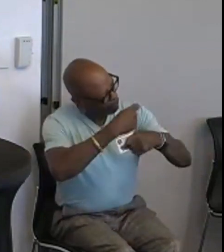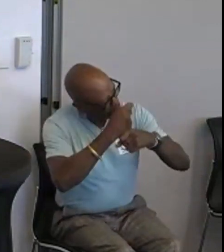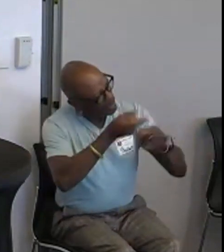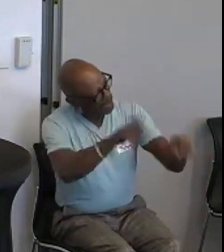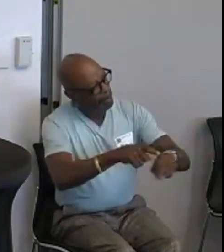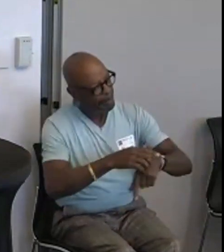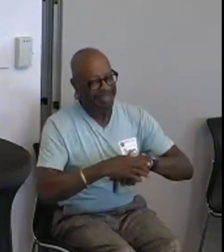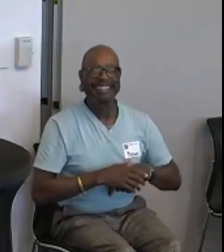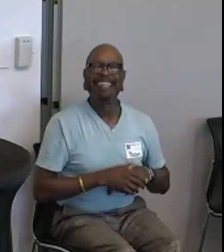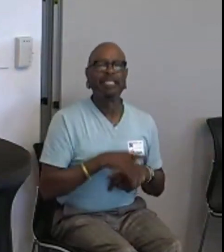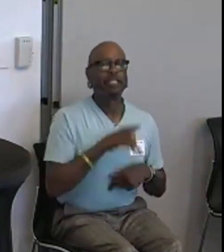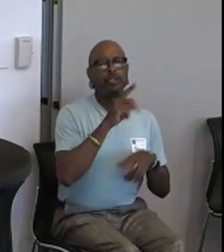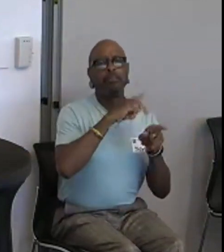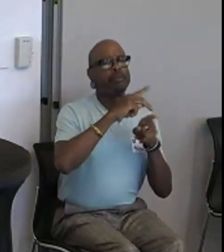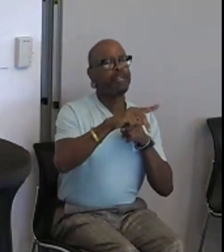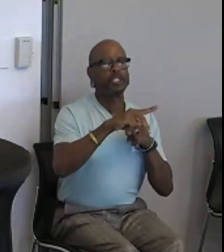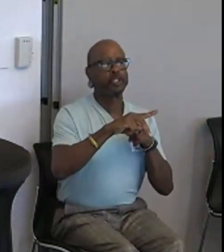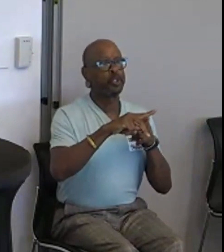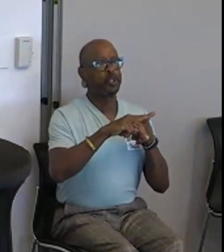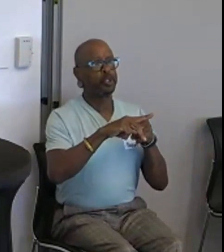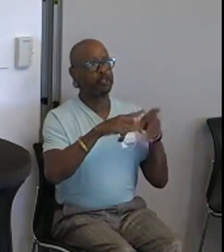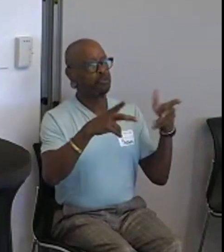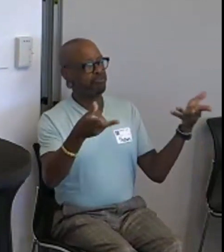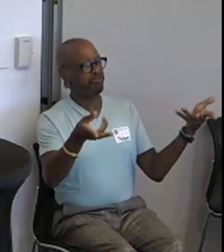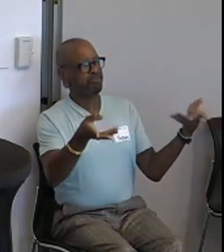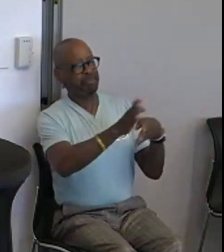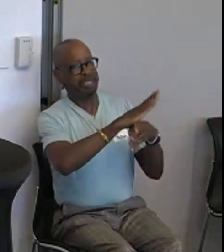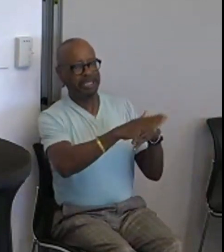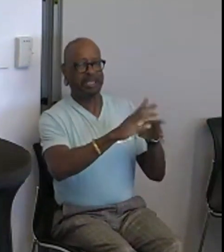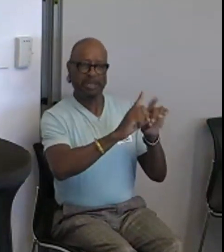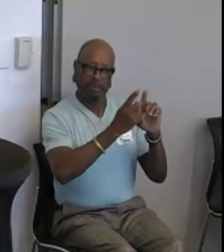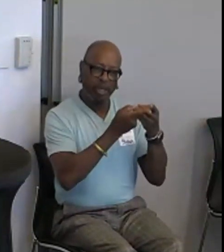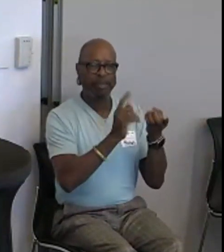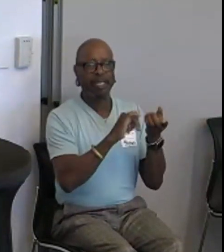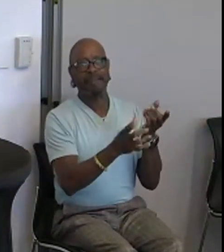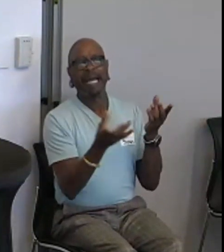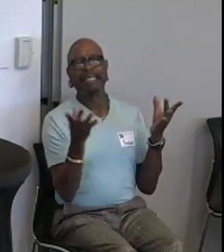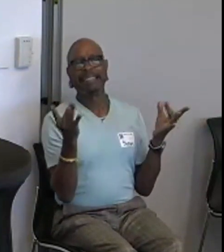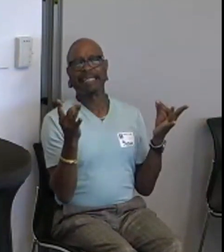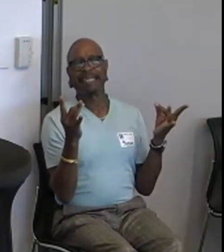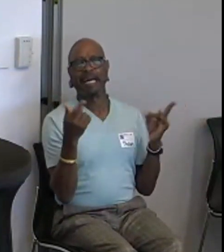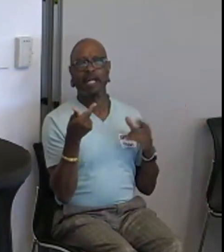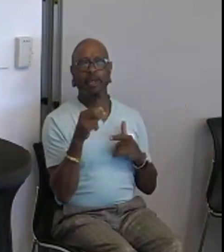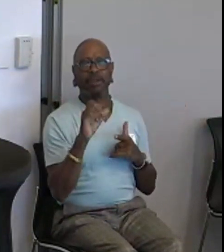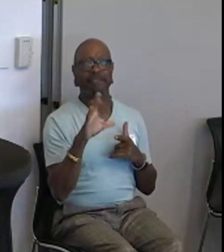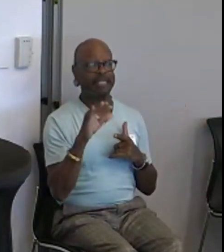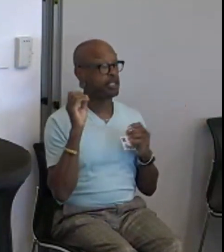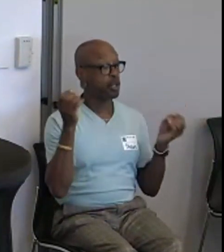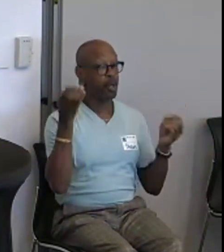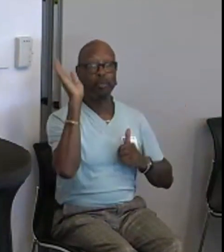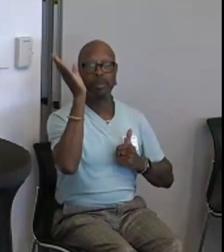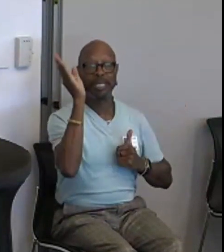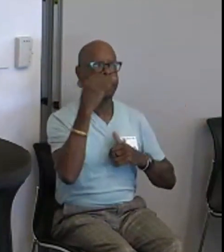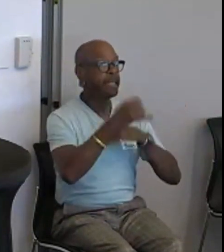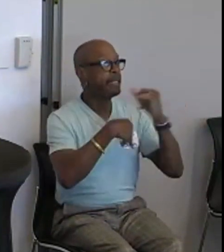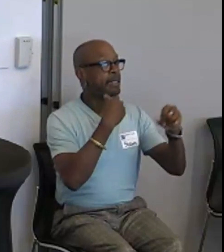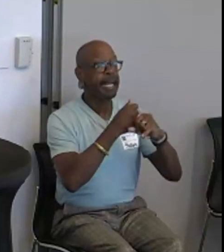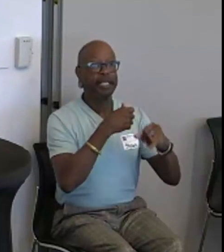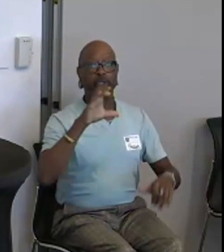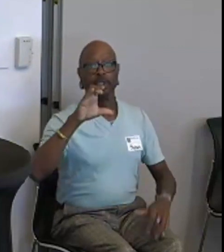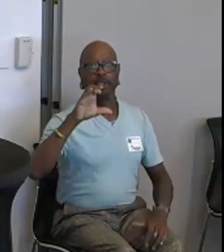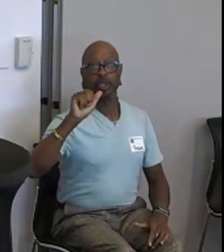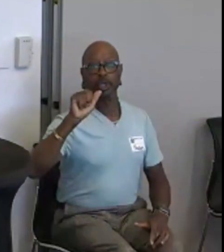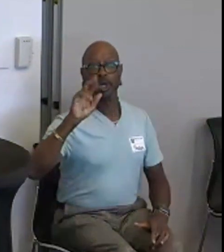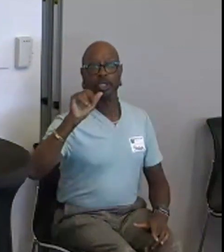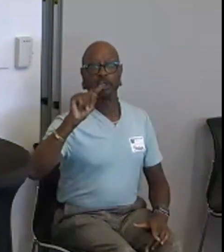isn't a professional society of tactile graphics. There's no presentations at the International Cartographic